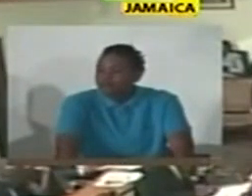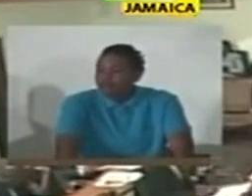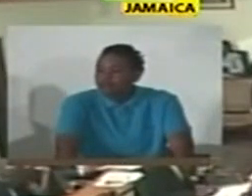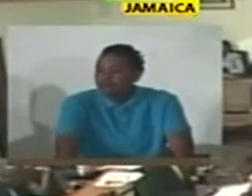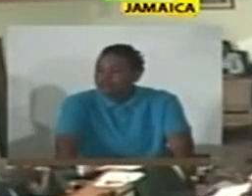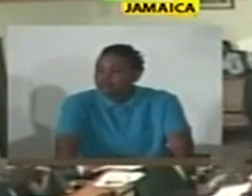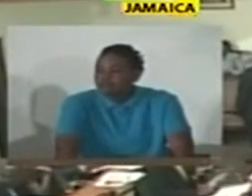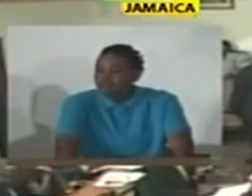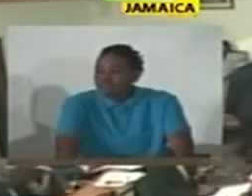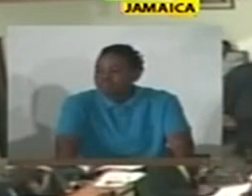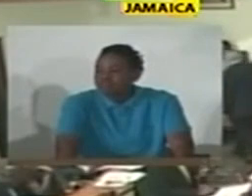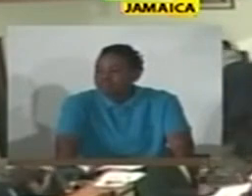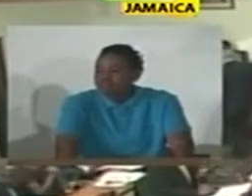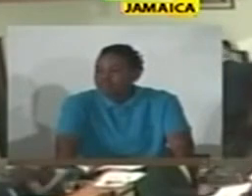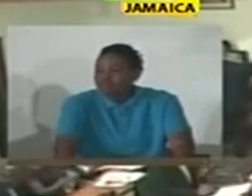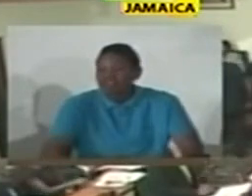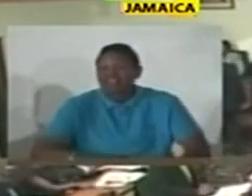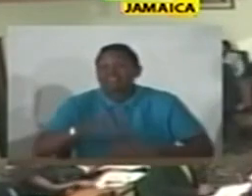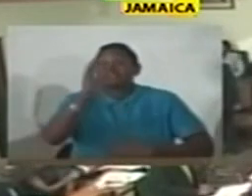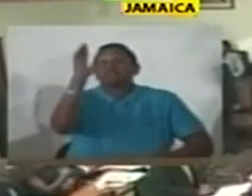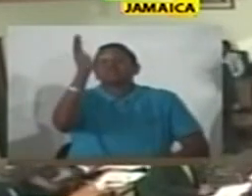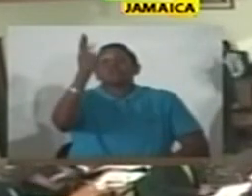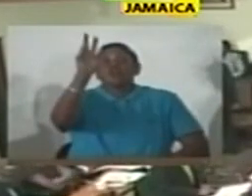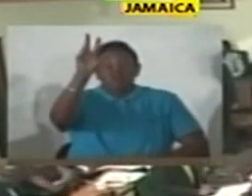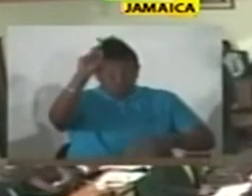Mr. Speaker, 30%